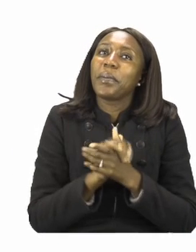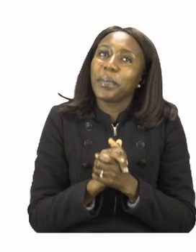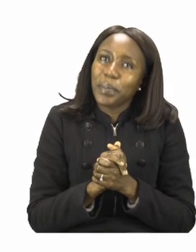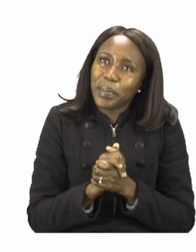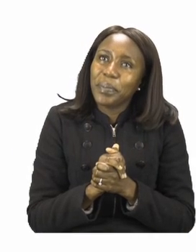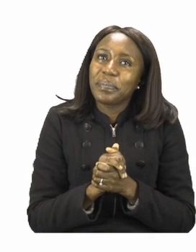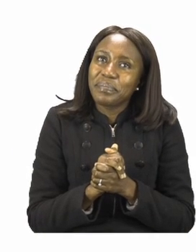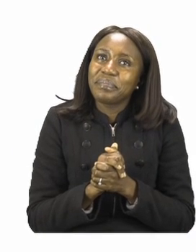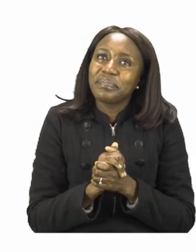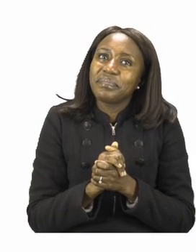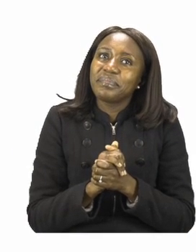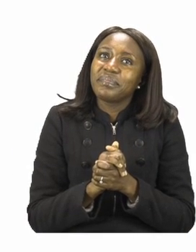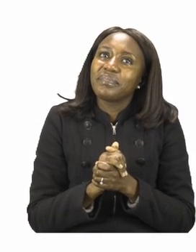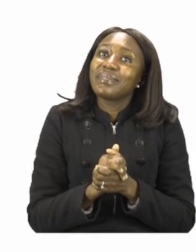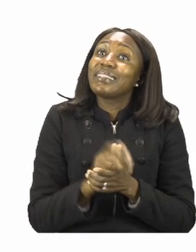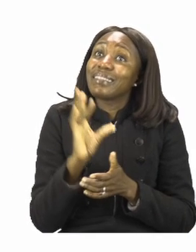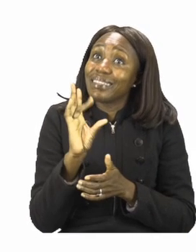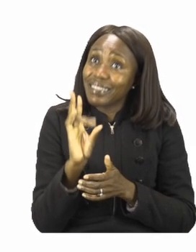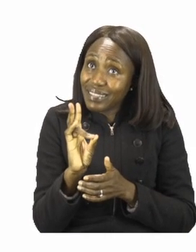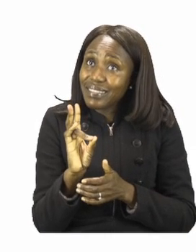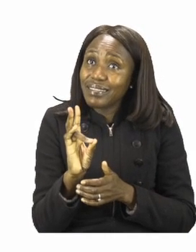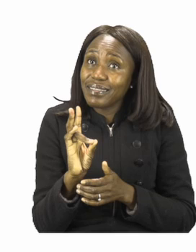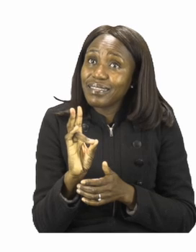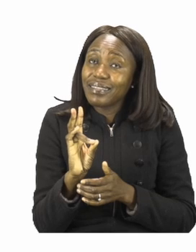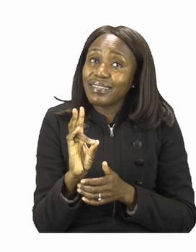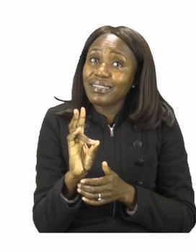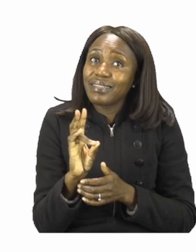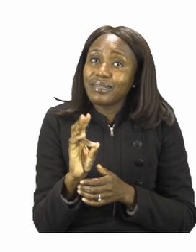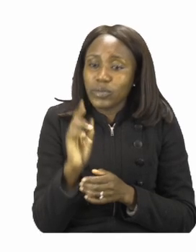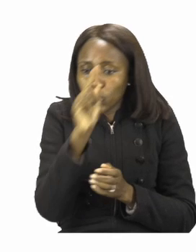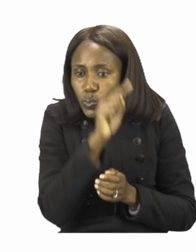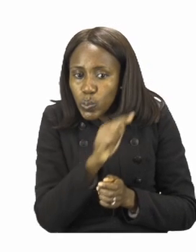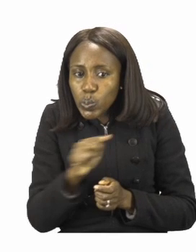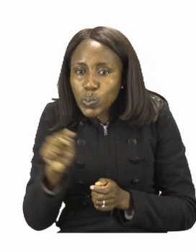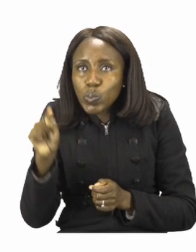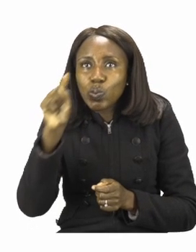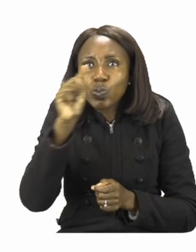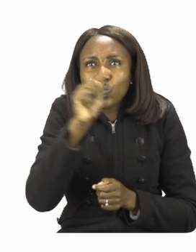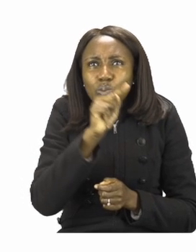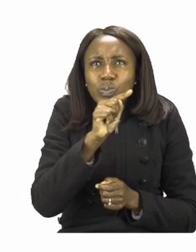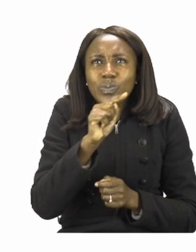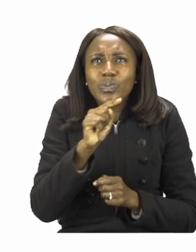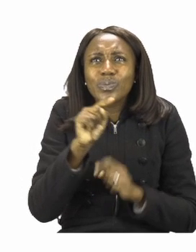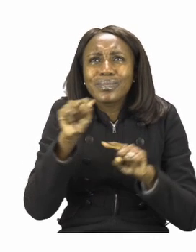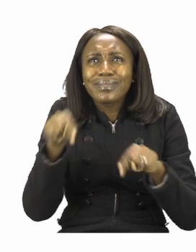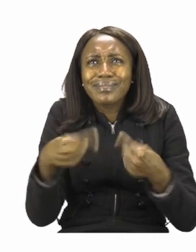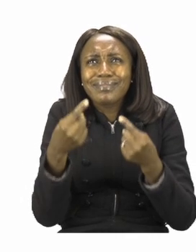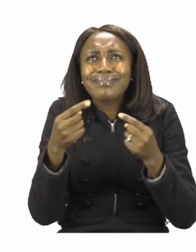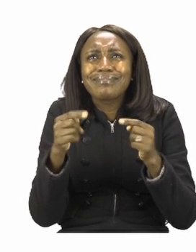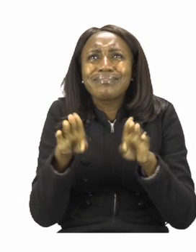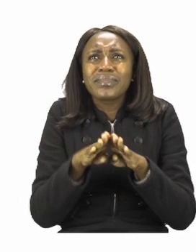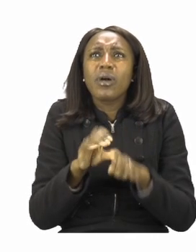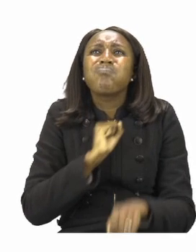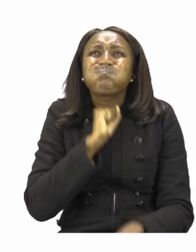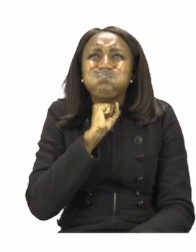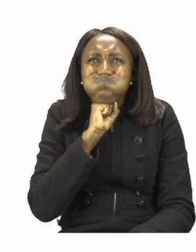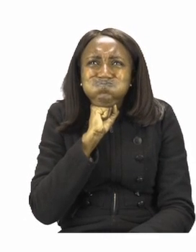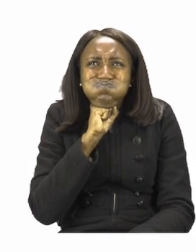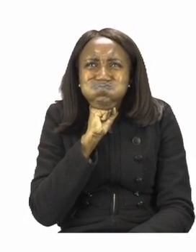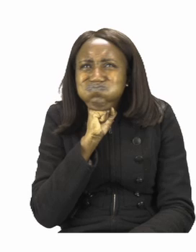On page 7, we are going to be circling the items that make a loud